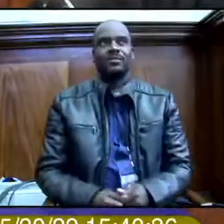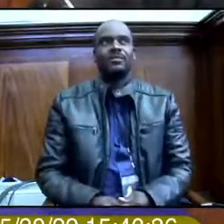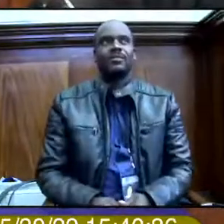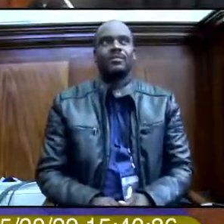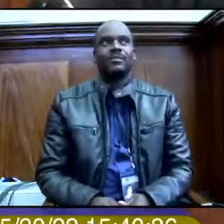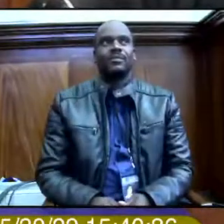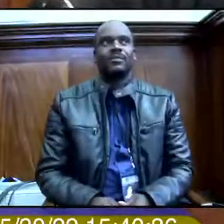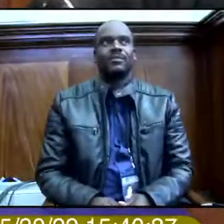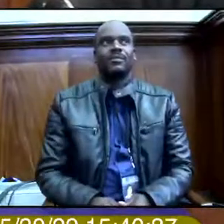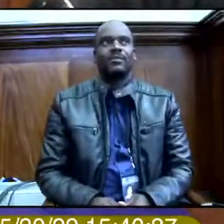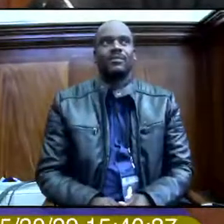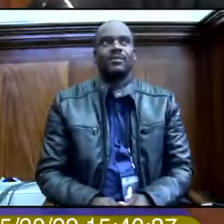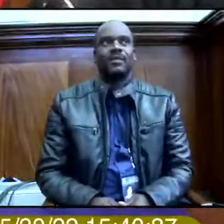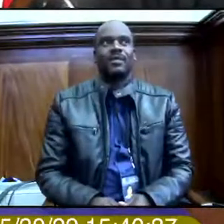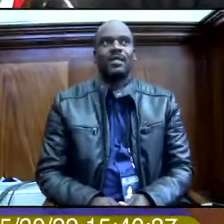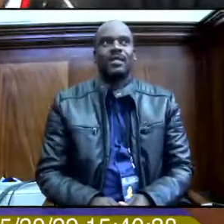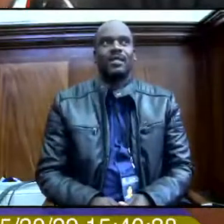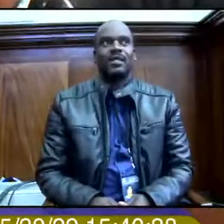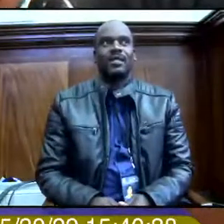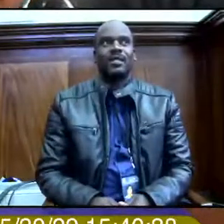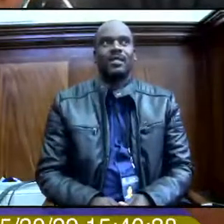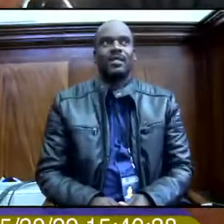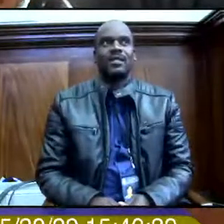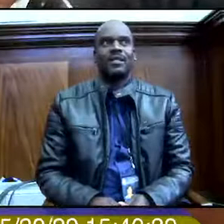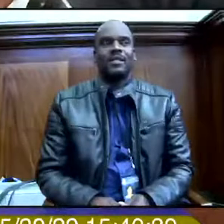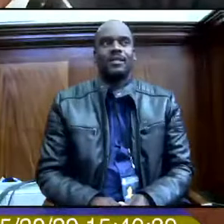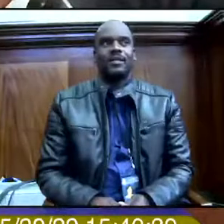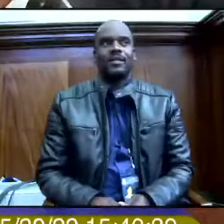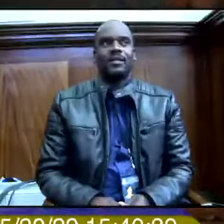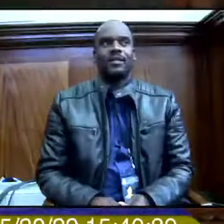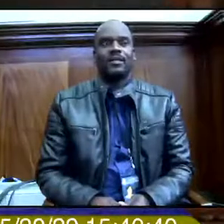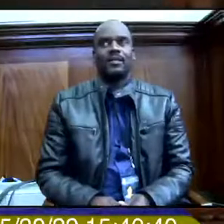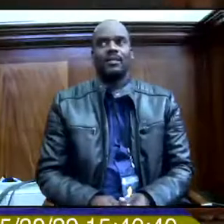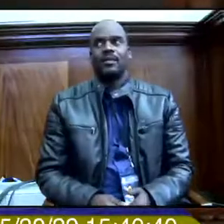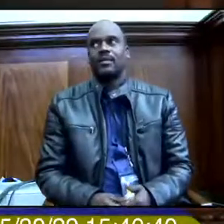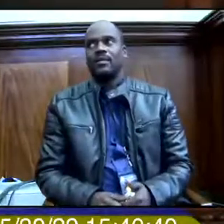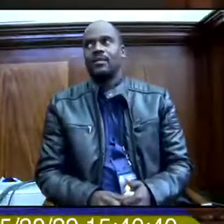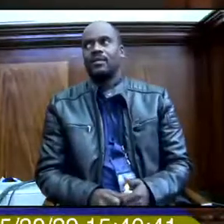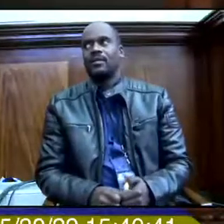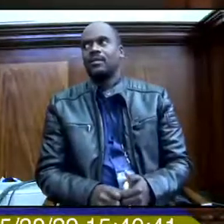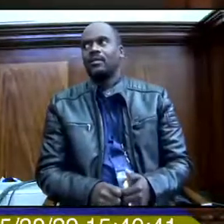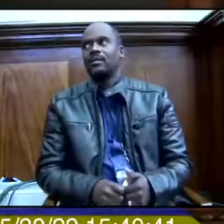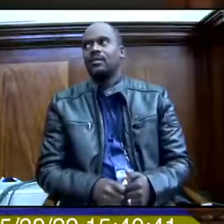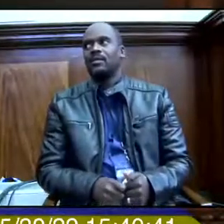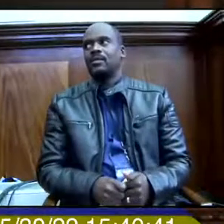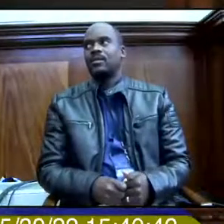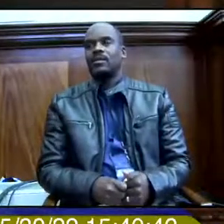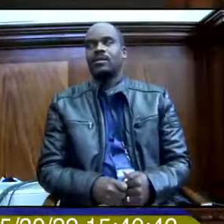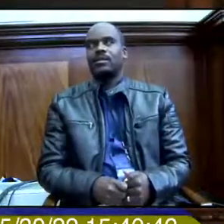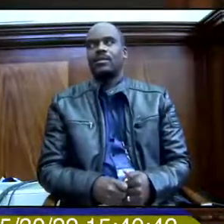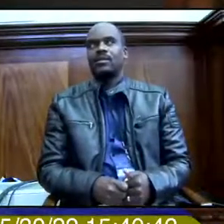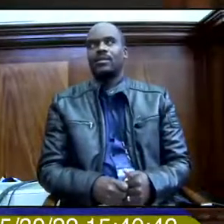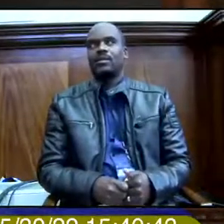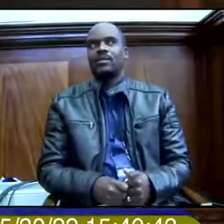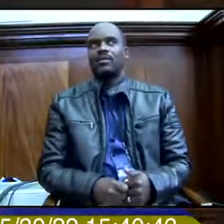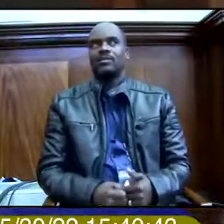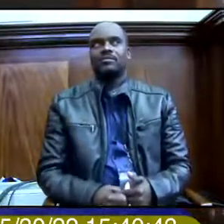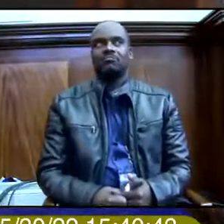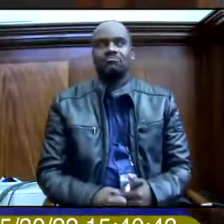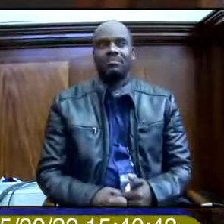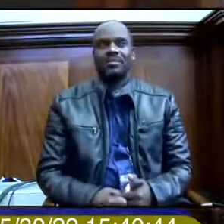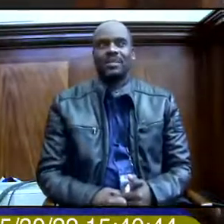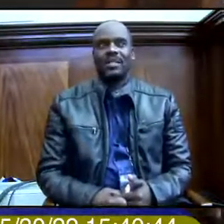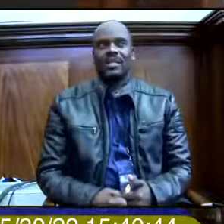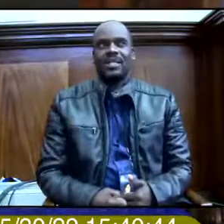your name and the name of the family okay thank you very much my name is geneva the surname is pojang i'm from the town